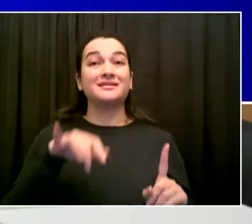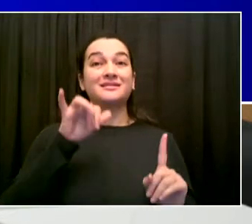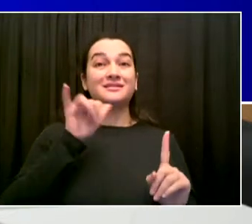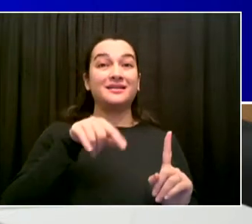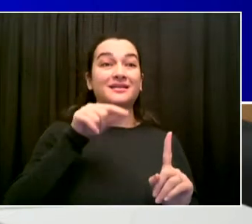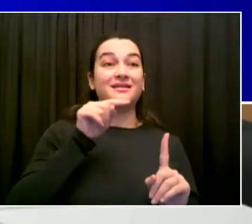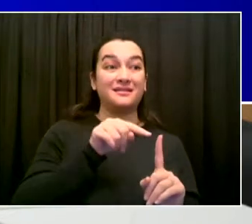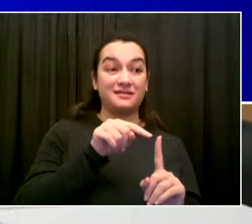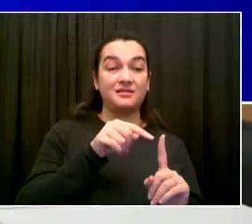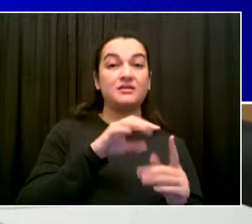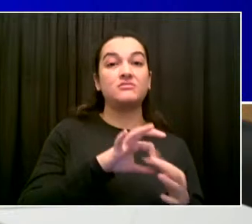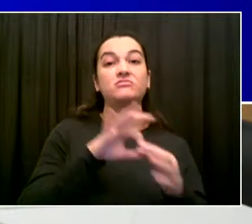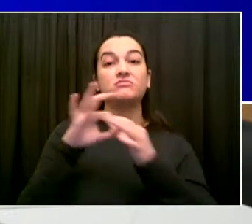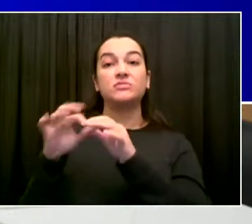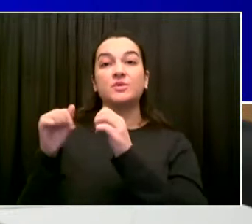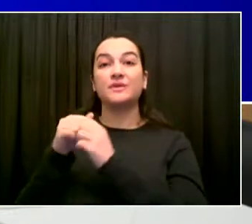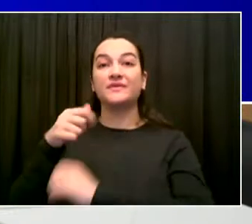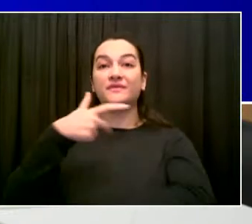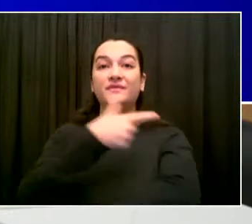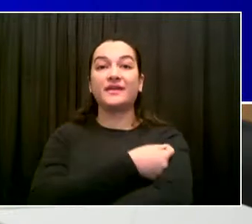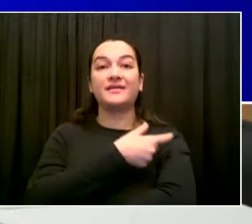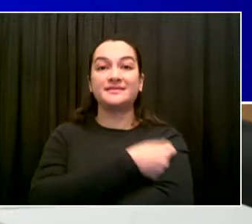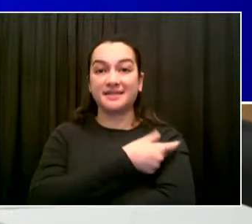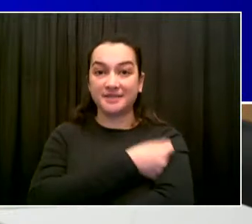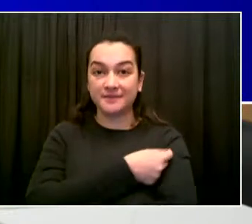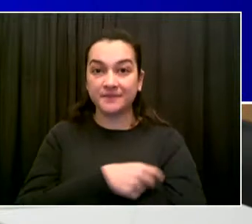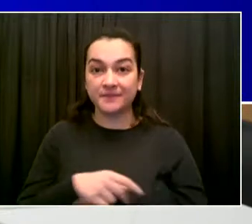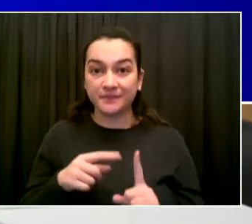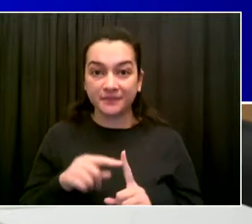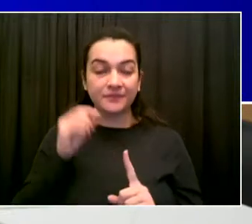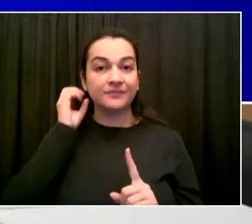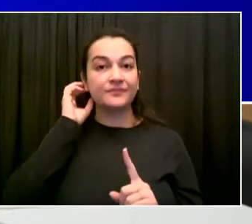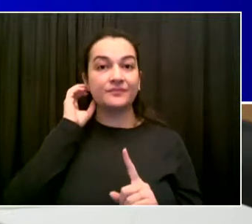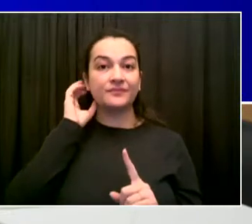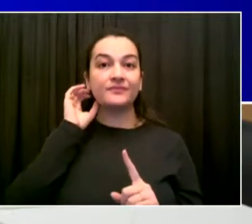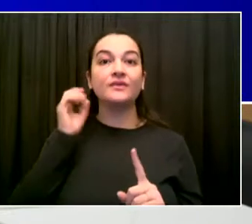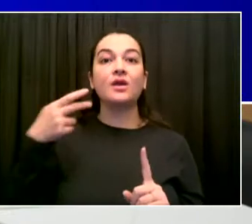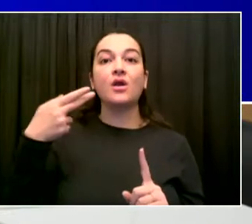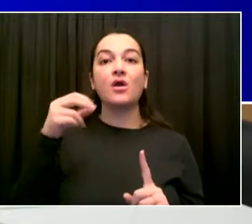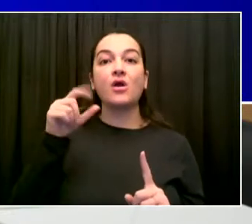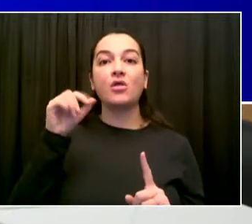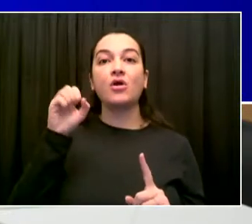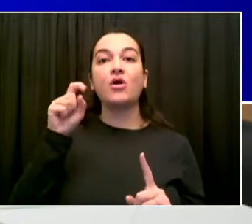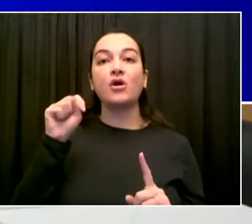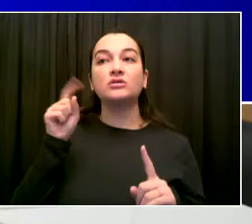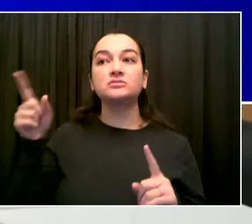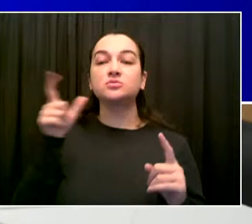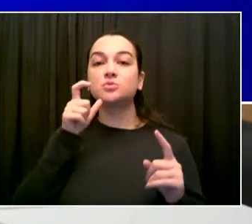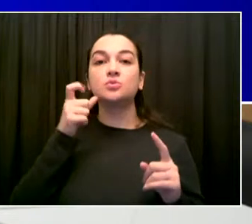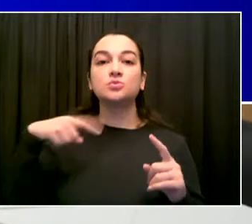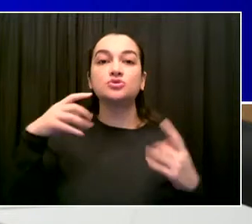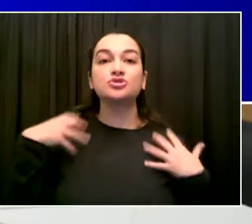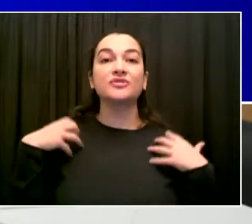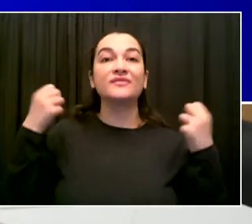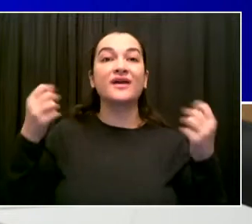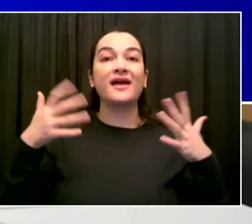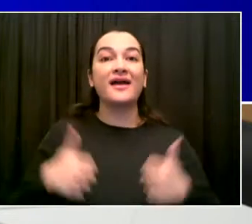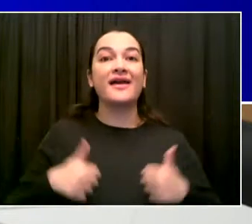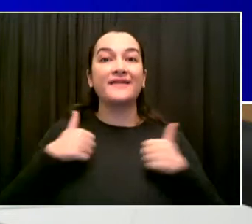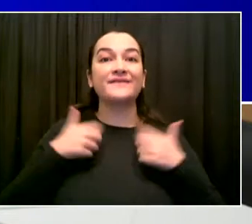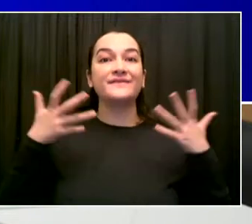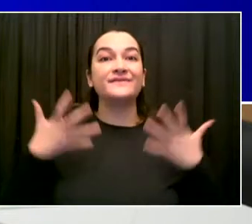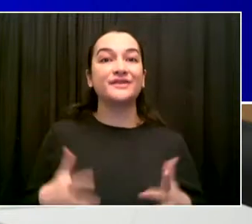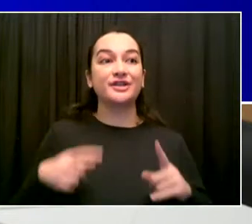Claims Conference and the Jewish Community Relations Council and a number of other organizations. I want to thank all of them for their